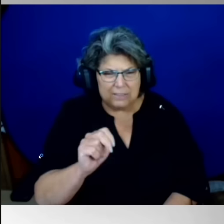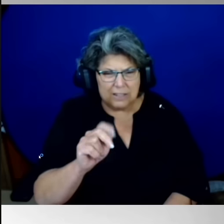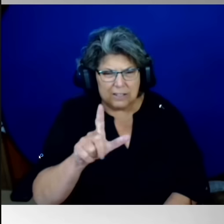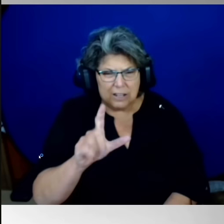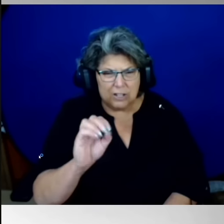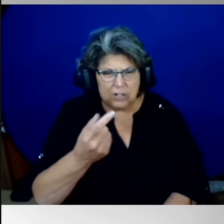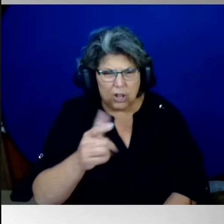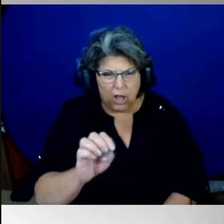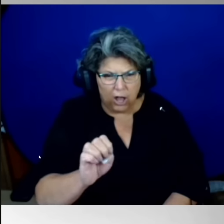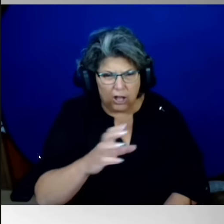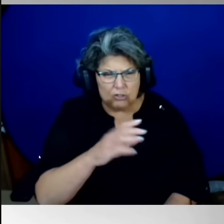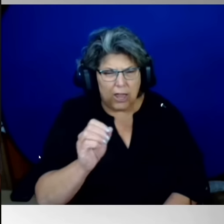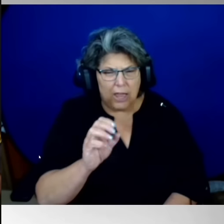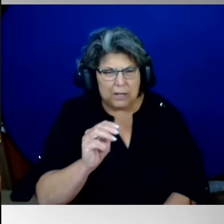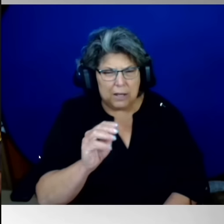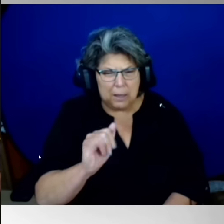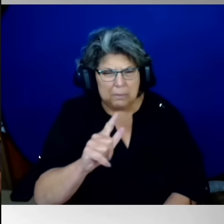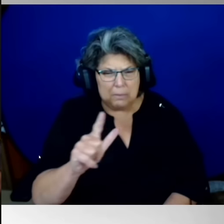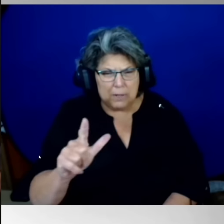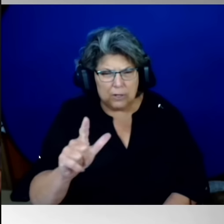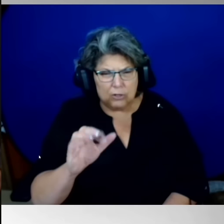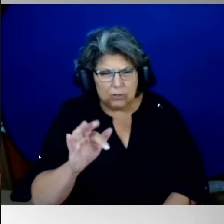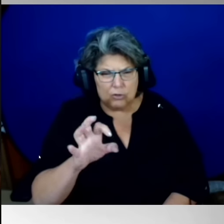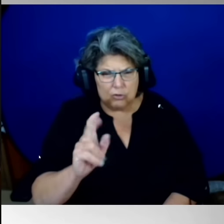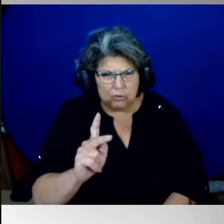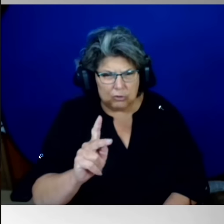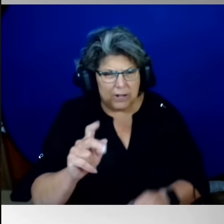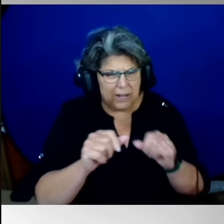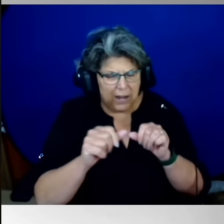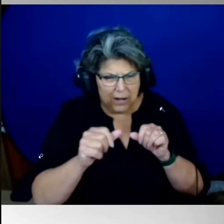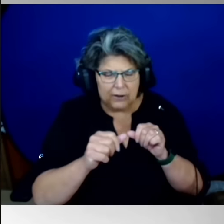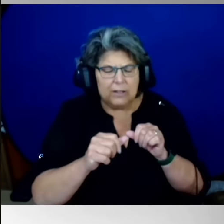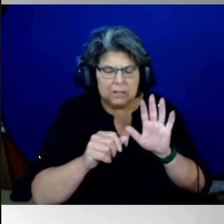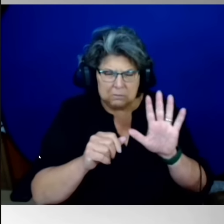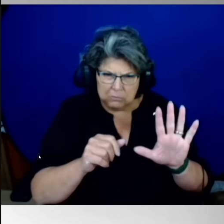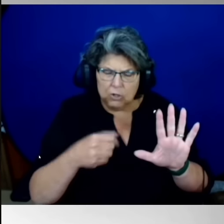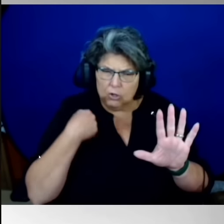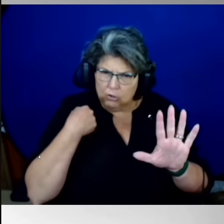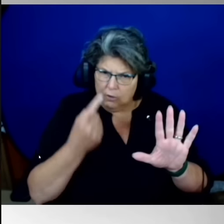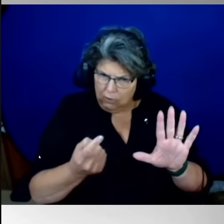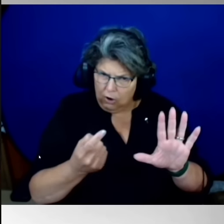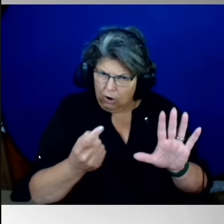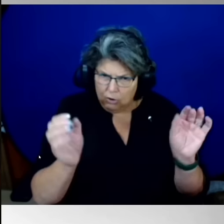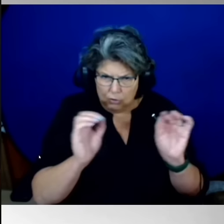areas. So at this point, no destruction to those structures.